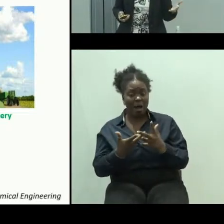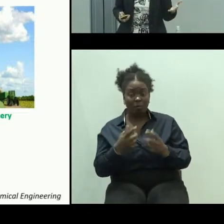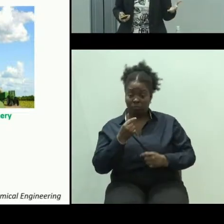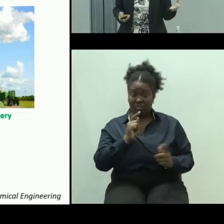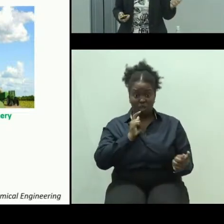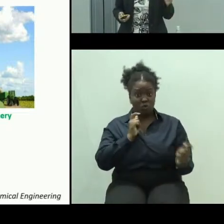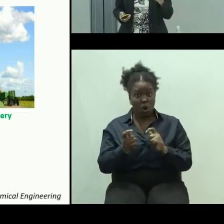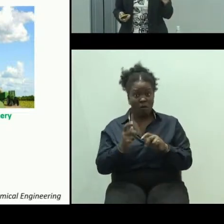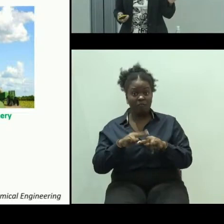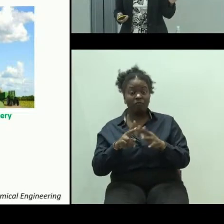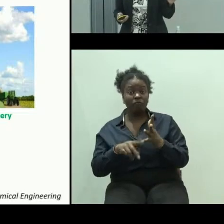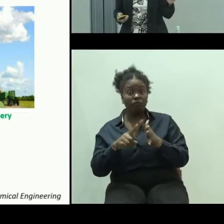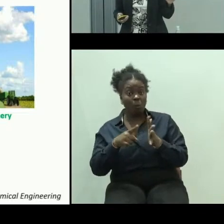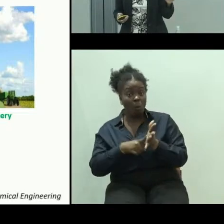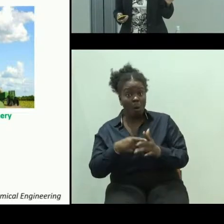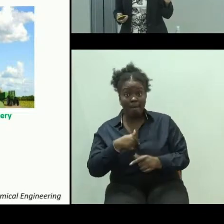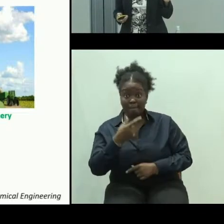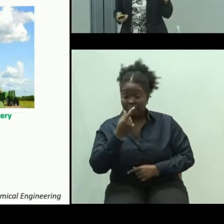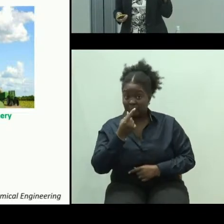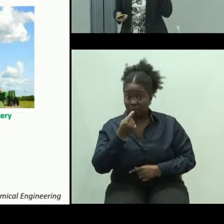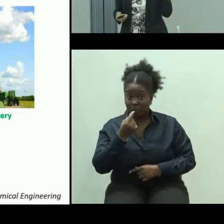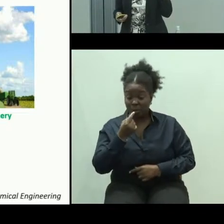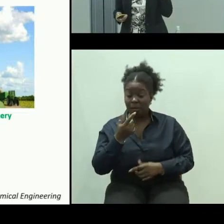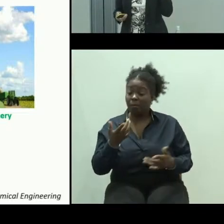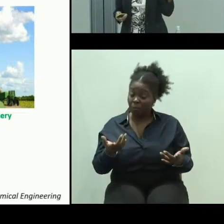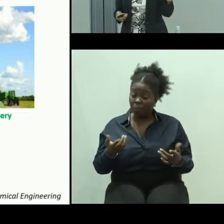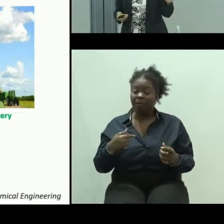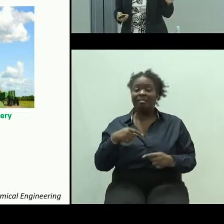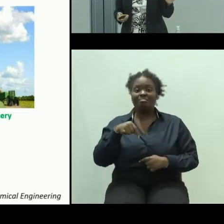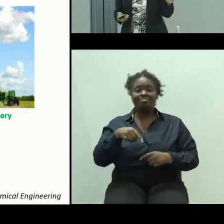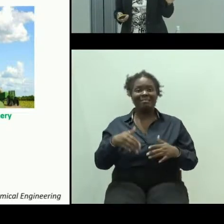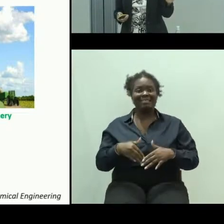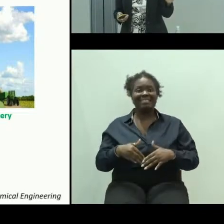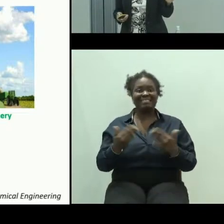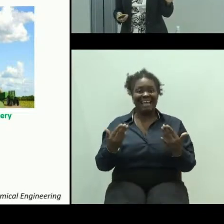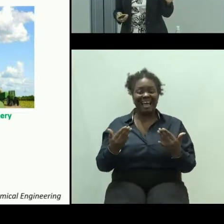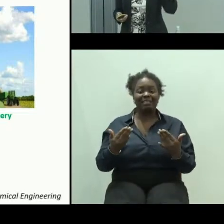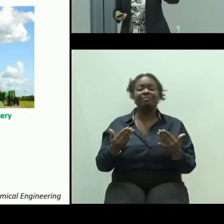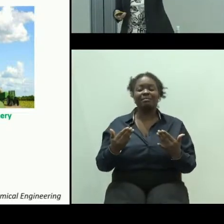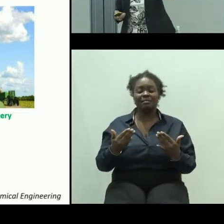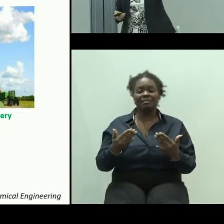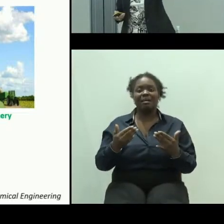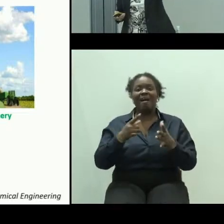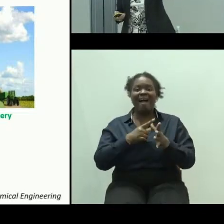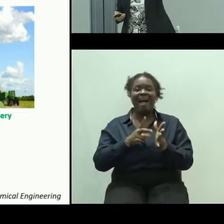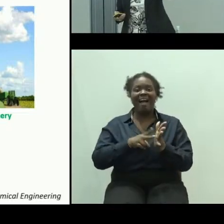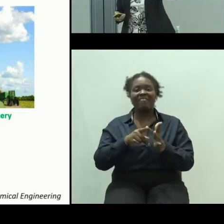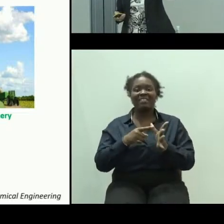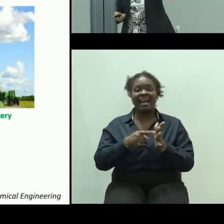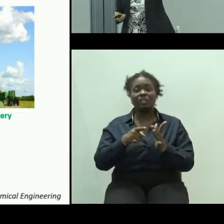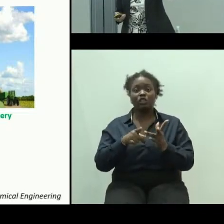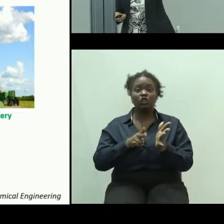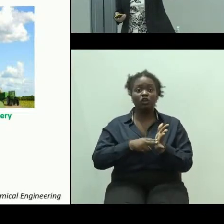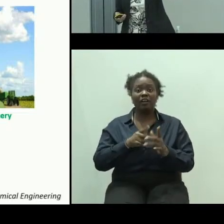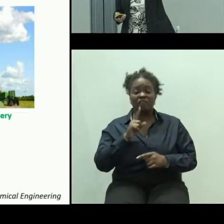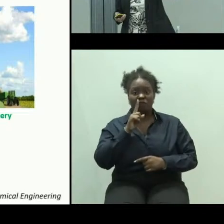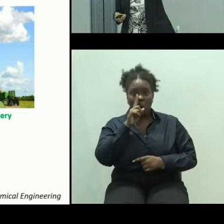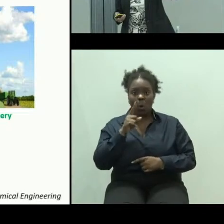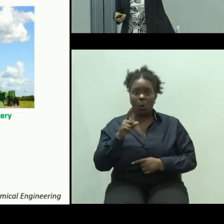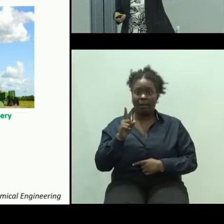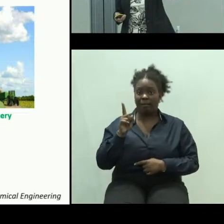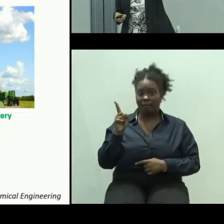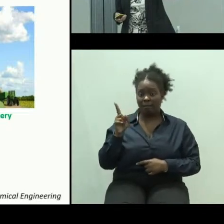into fuels, and especially these days, the focus on aviation fuel. I've gone on record as saying I will not fly